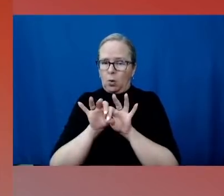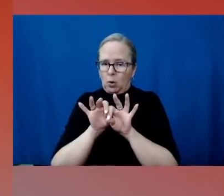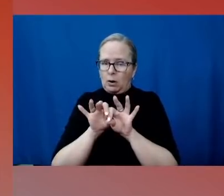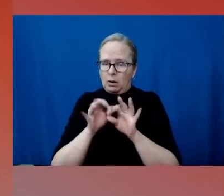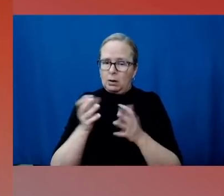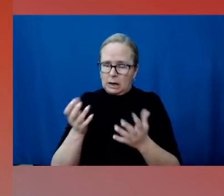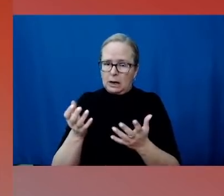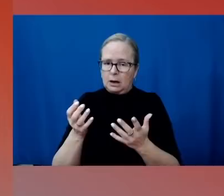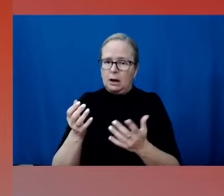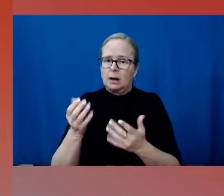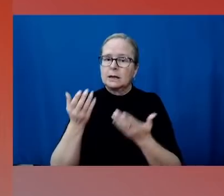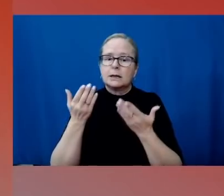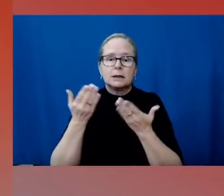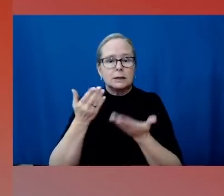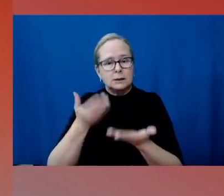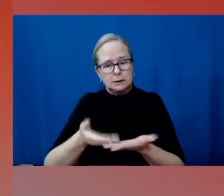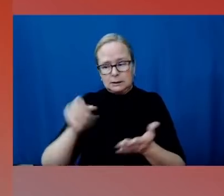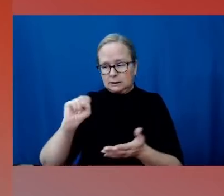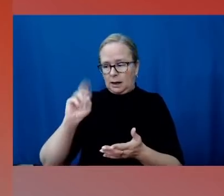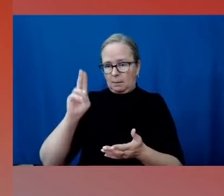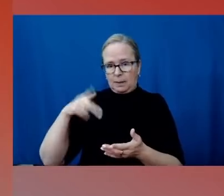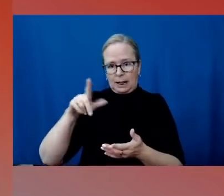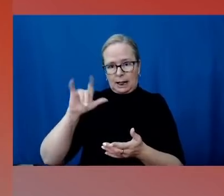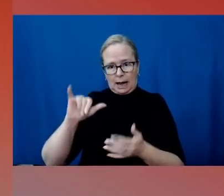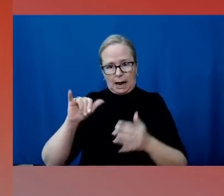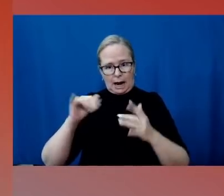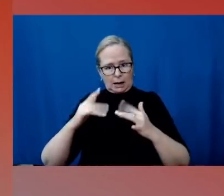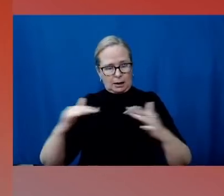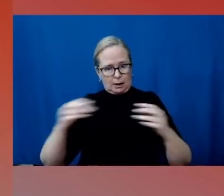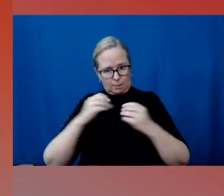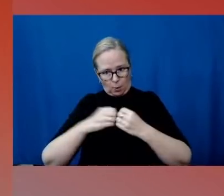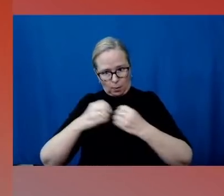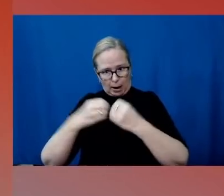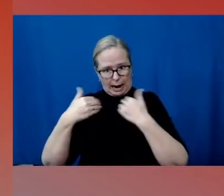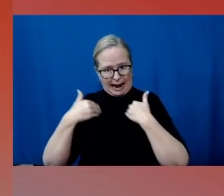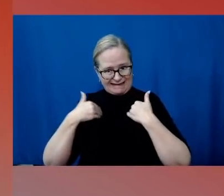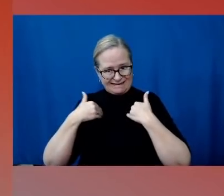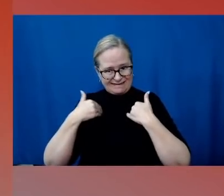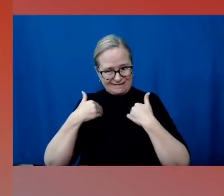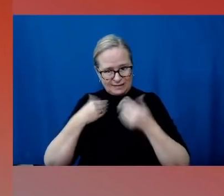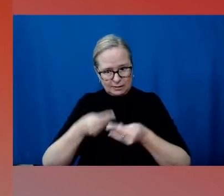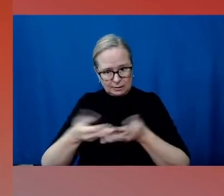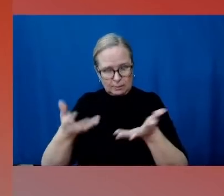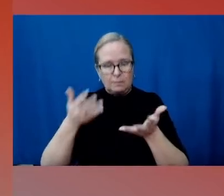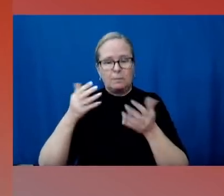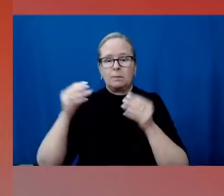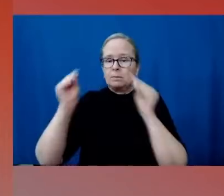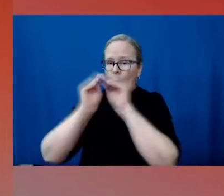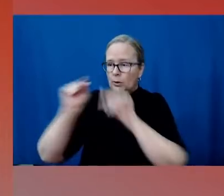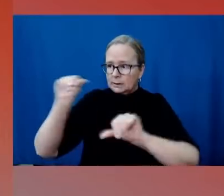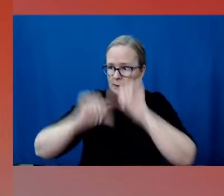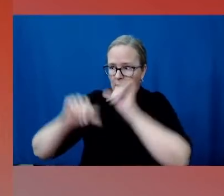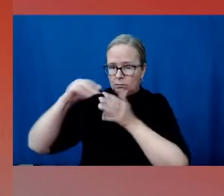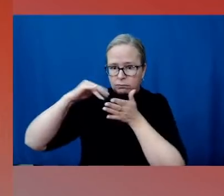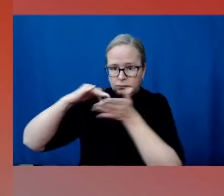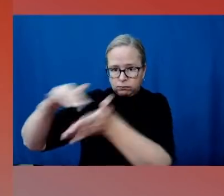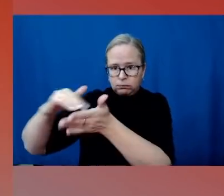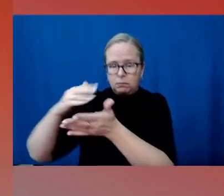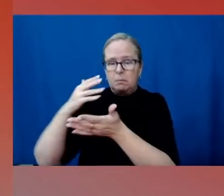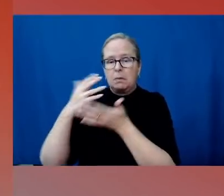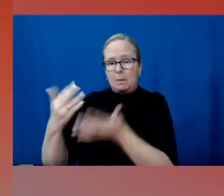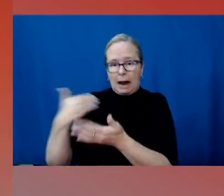what's going to happen as supply ramps up. We'll get more scientific studies out there. Maybe there is more information out there that I just haven't read up